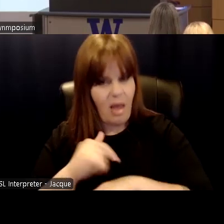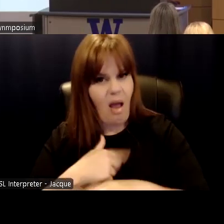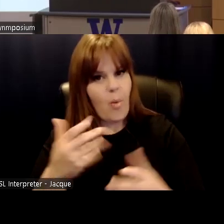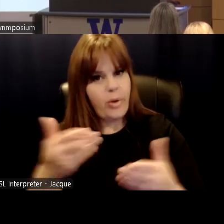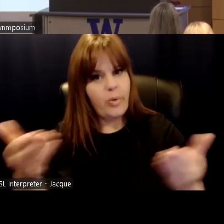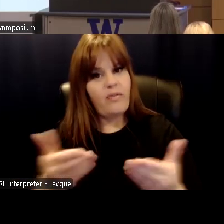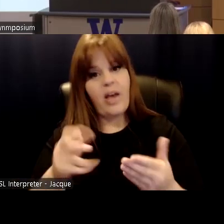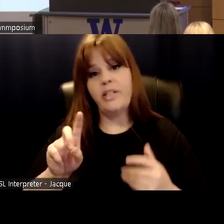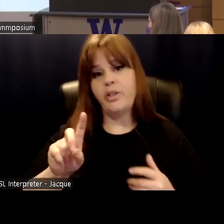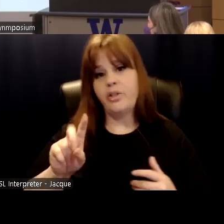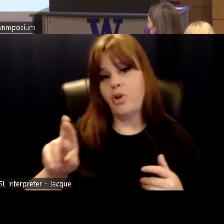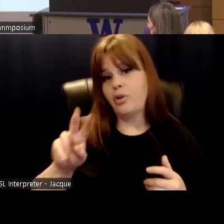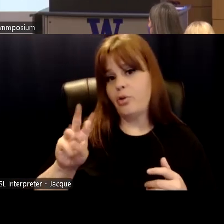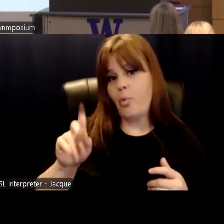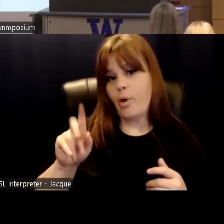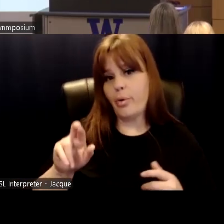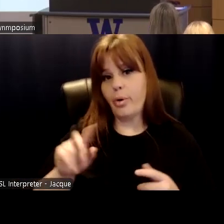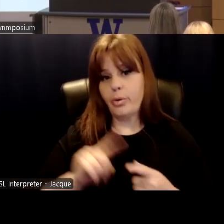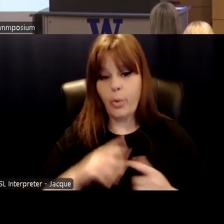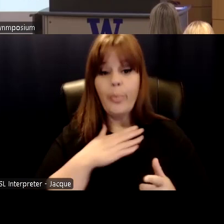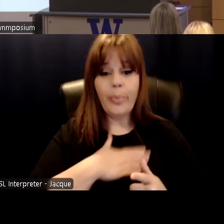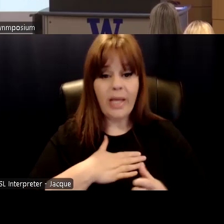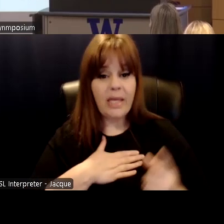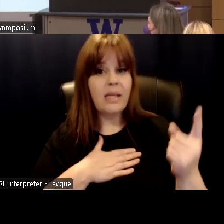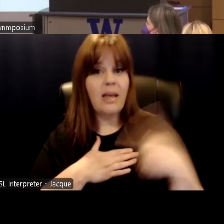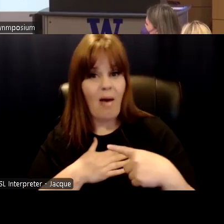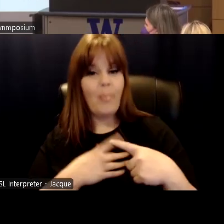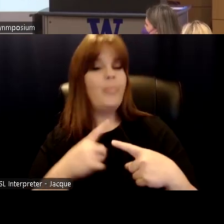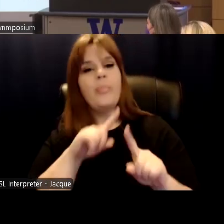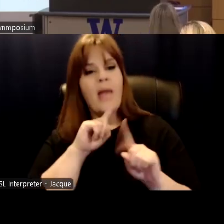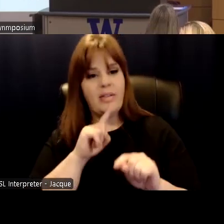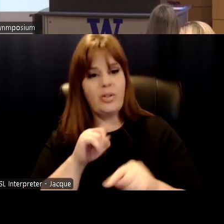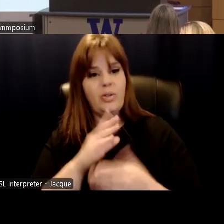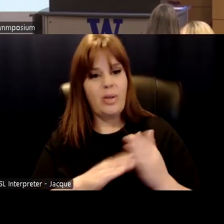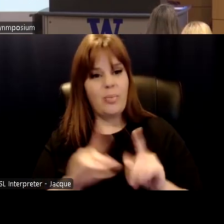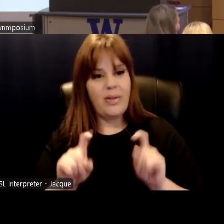Dr. Walker to please come and answer some of those.